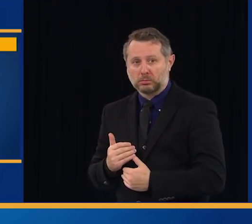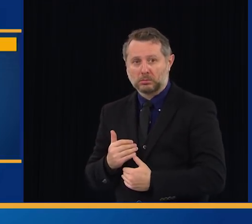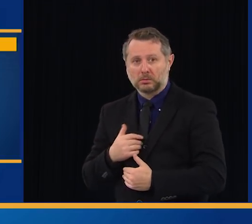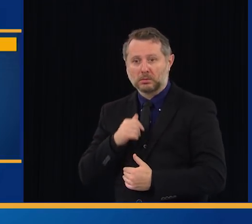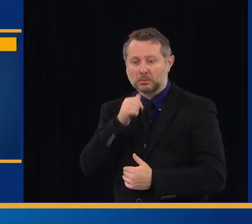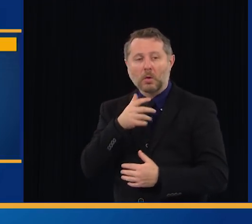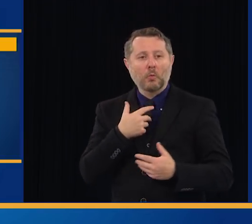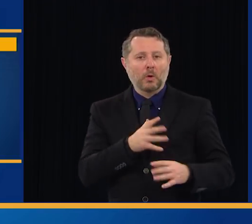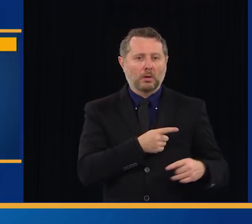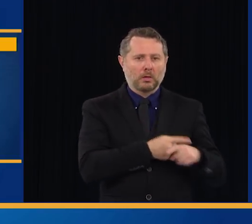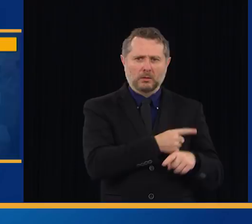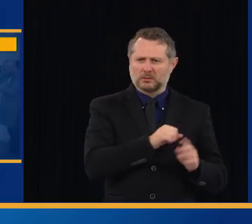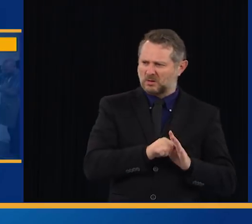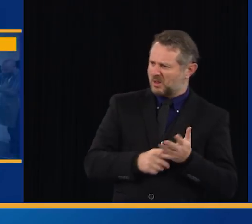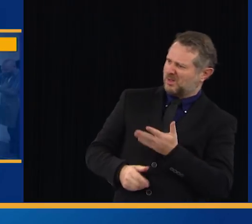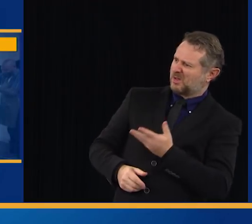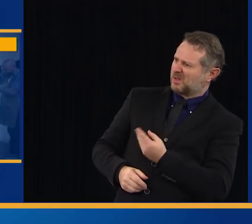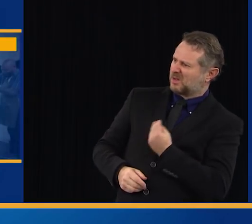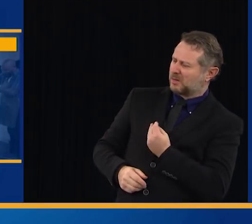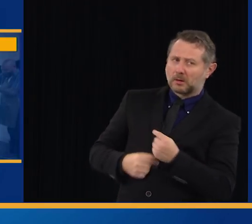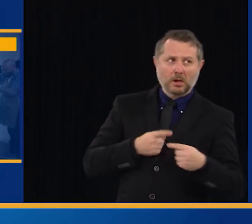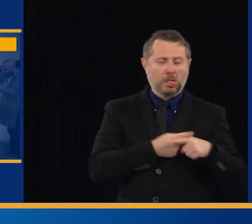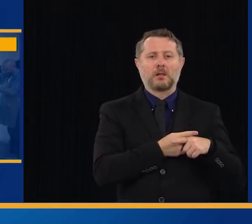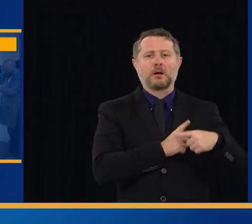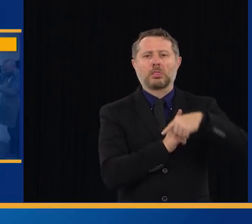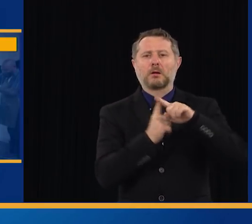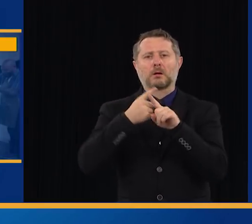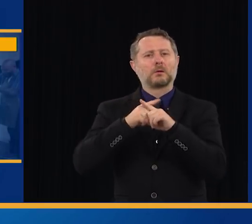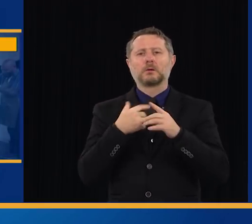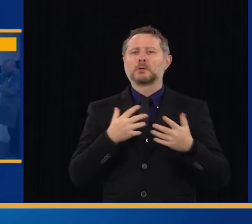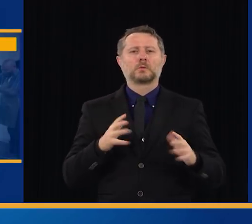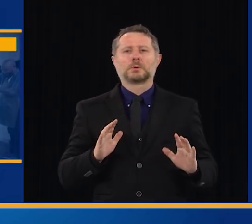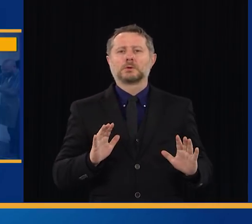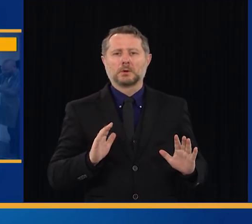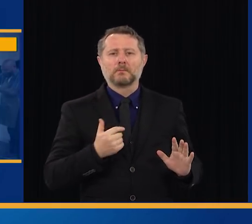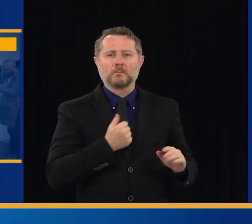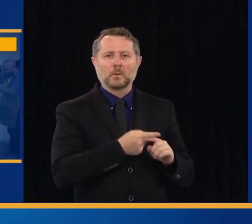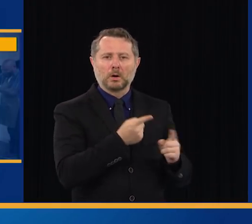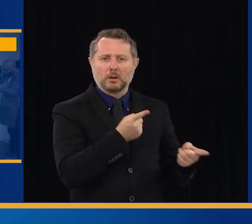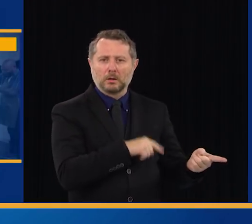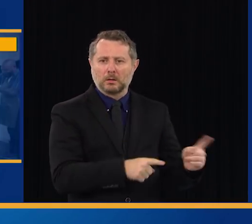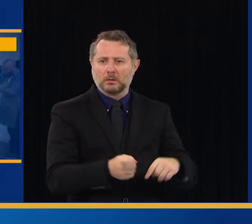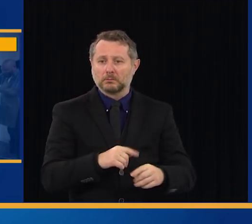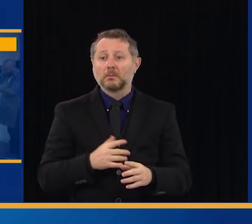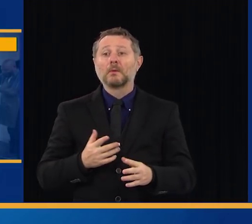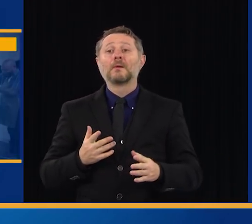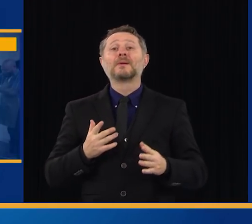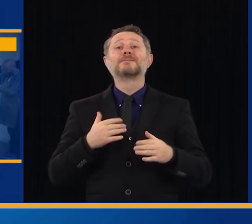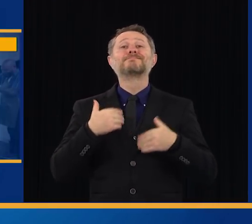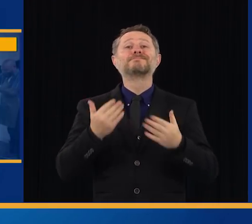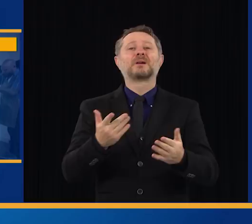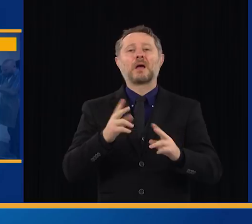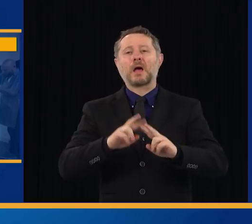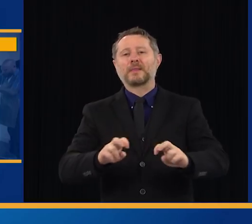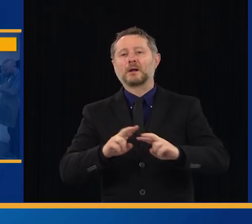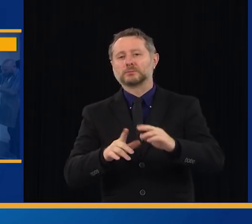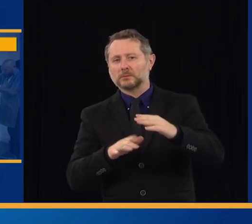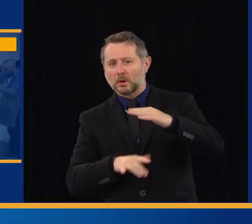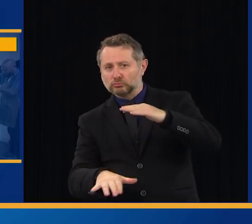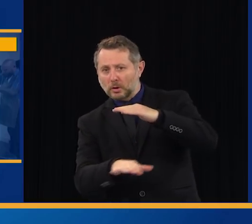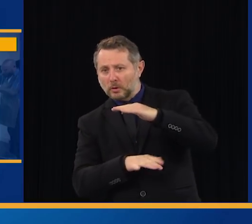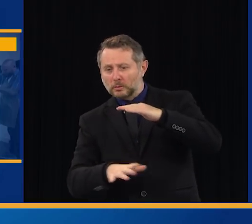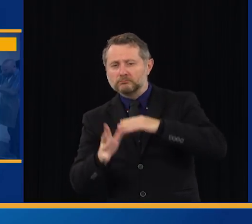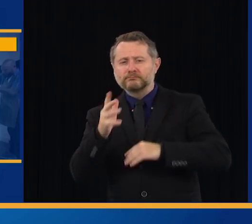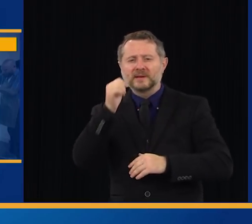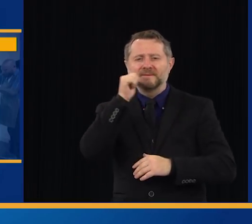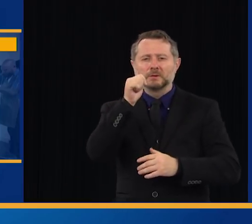minimum. And so far, so good on that exercise. And then analysis is ongoing. But it's not going to